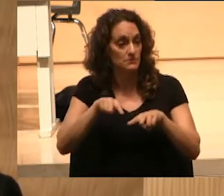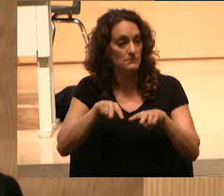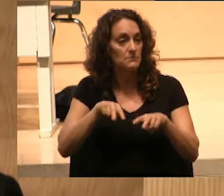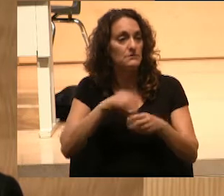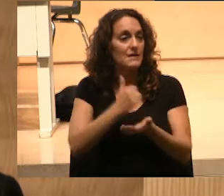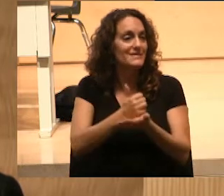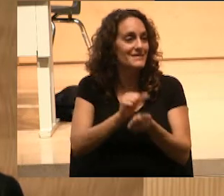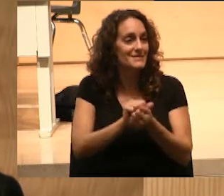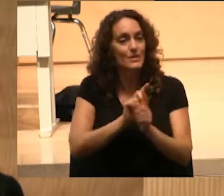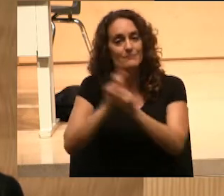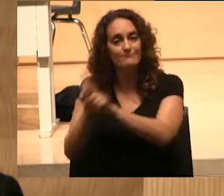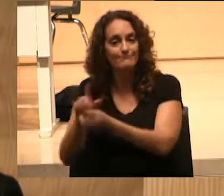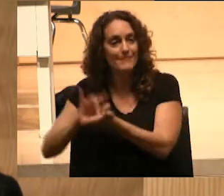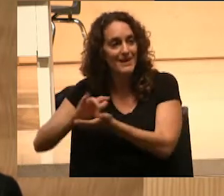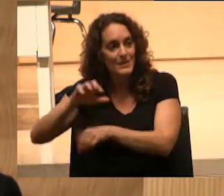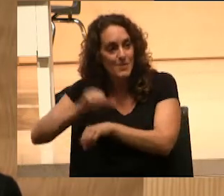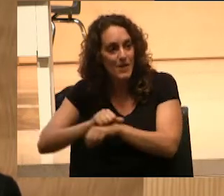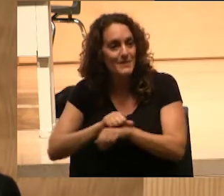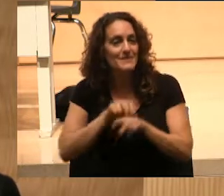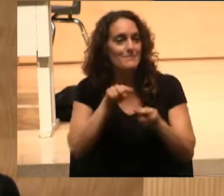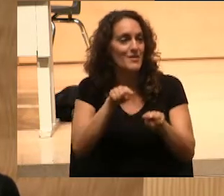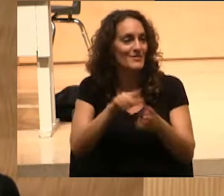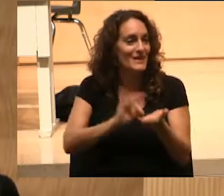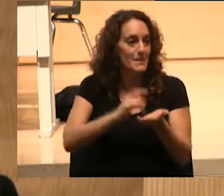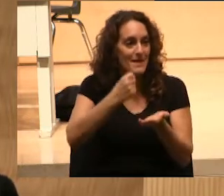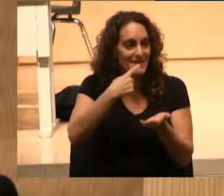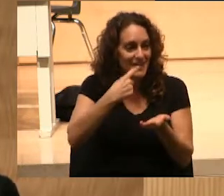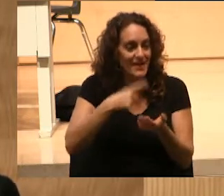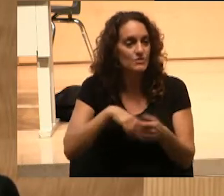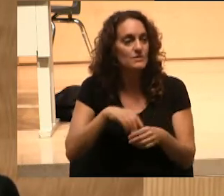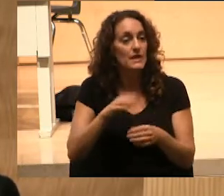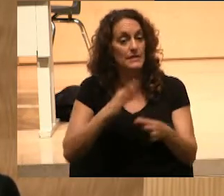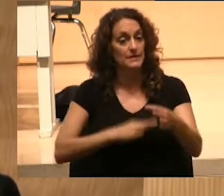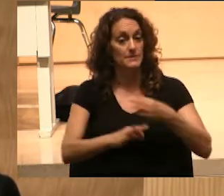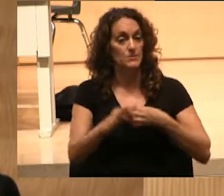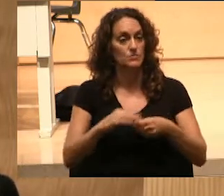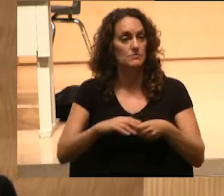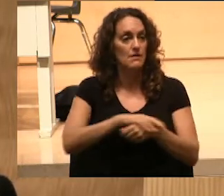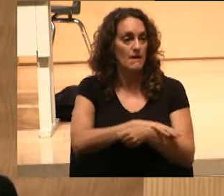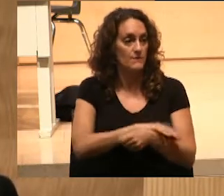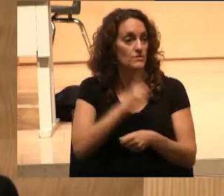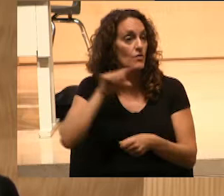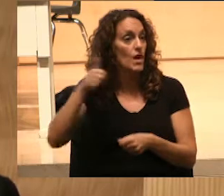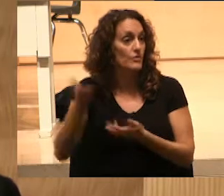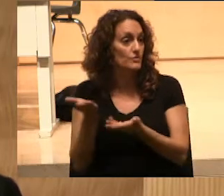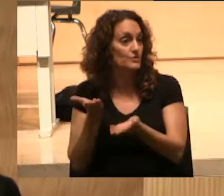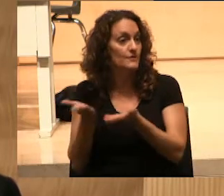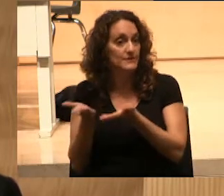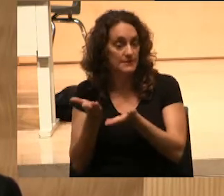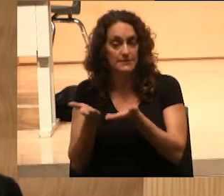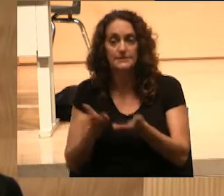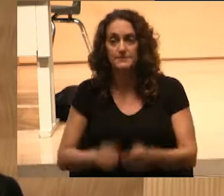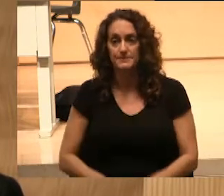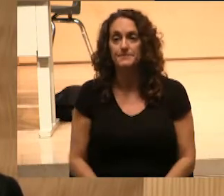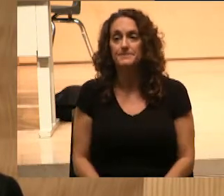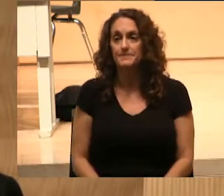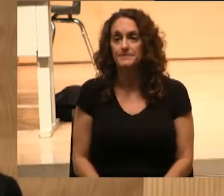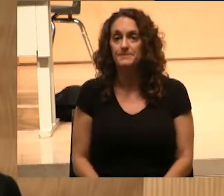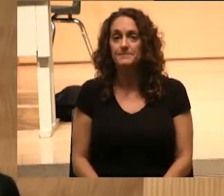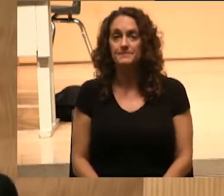medical appointments and medication monitoring, and substitution coverage for other services that the participants are